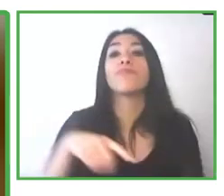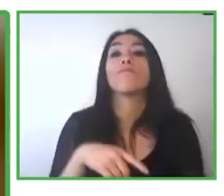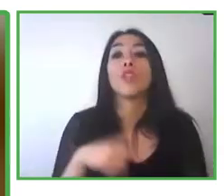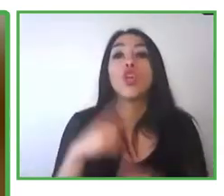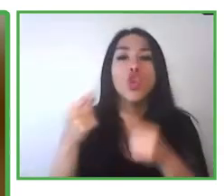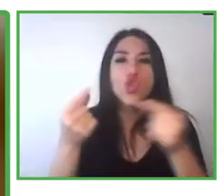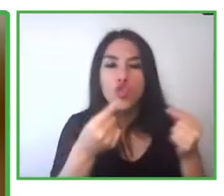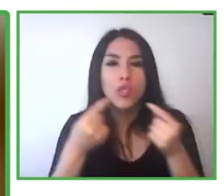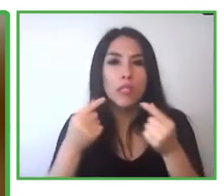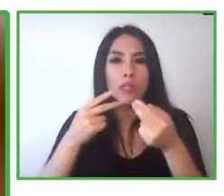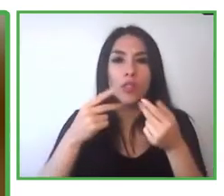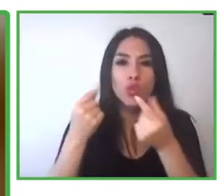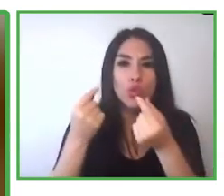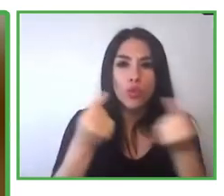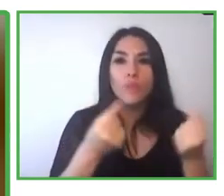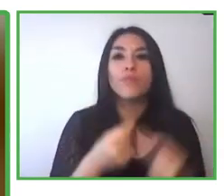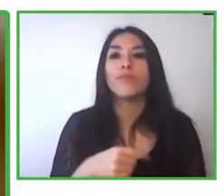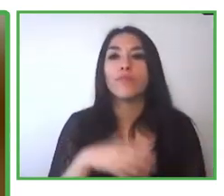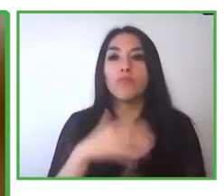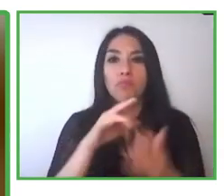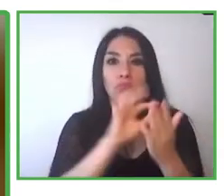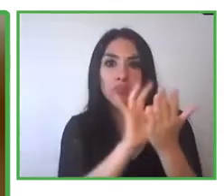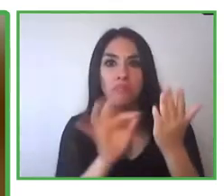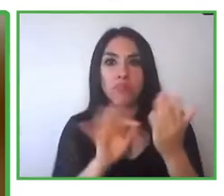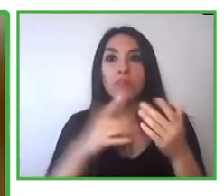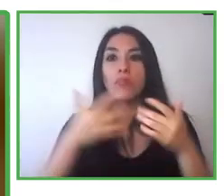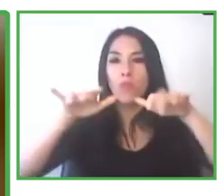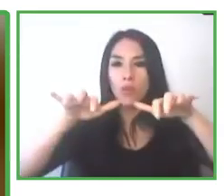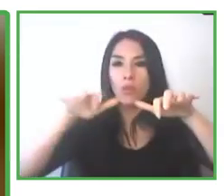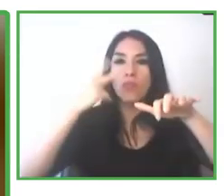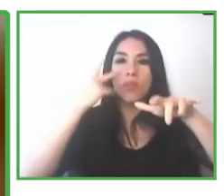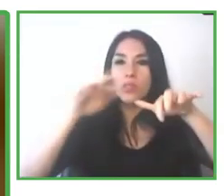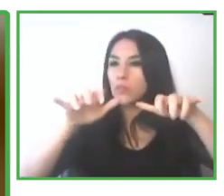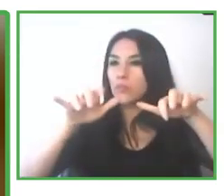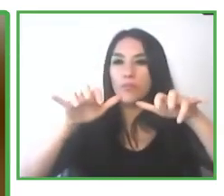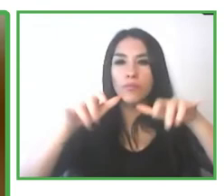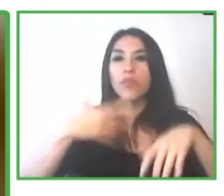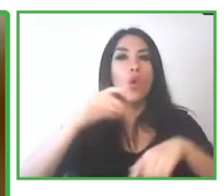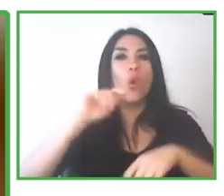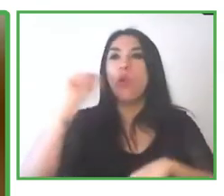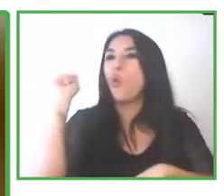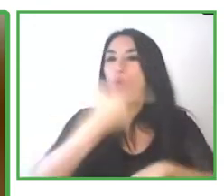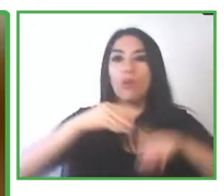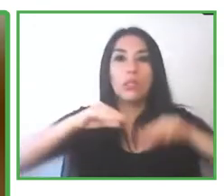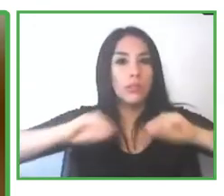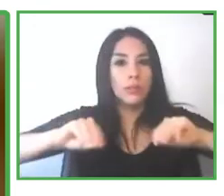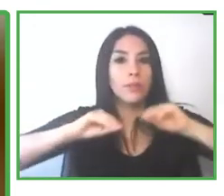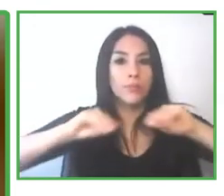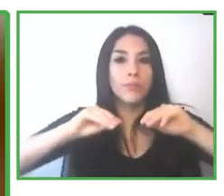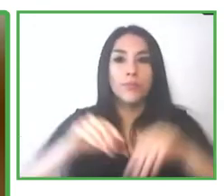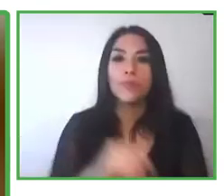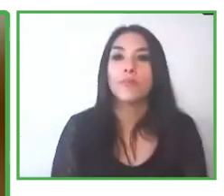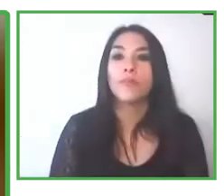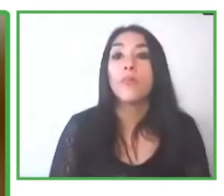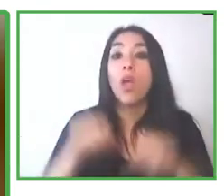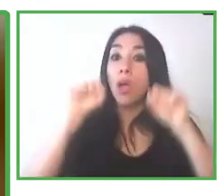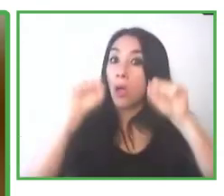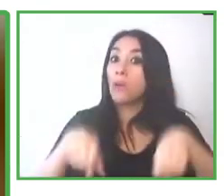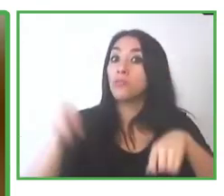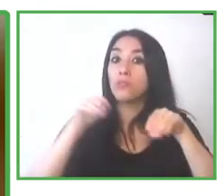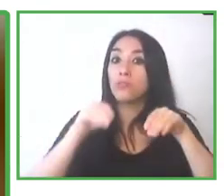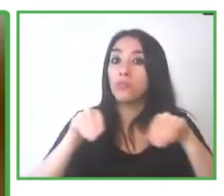maintenance, they create the designs, all the tasks that are related to 3D printing, to train them, and